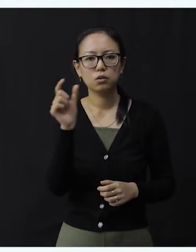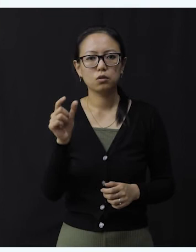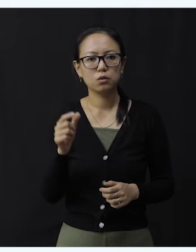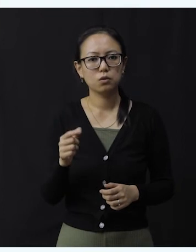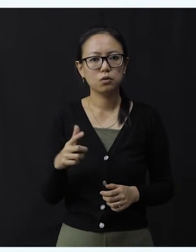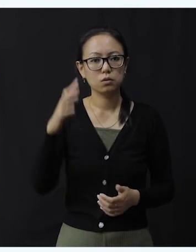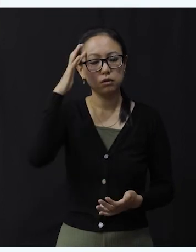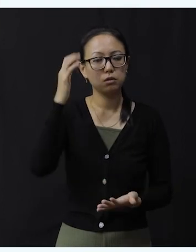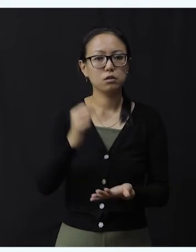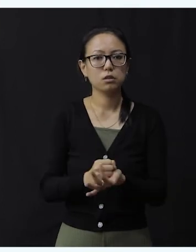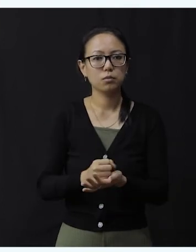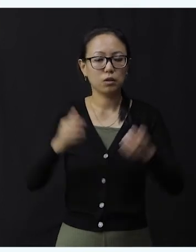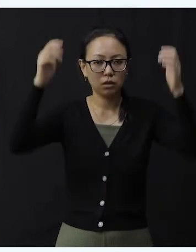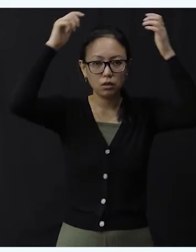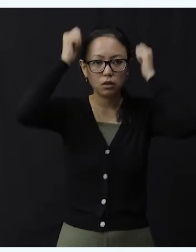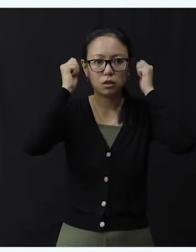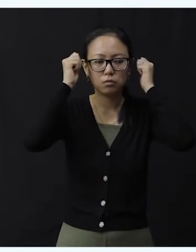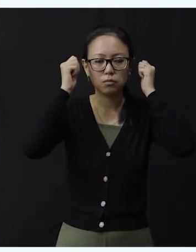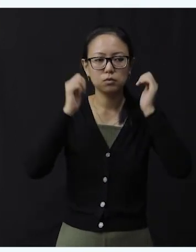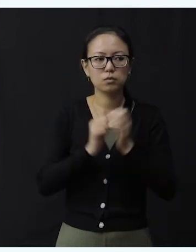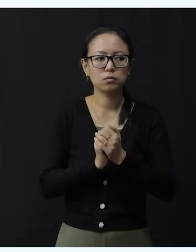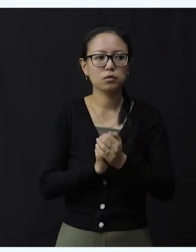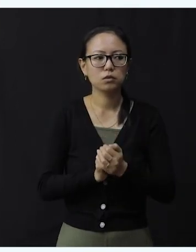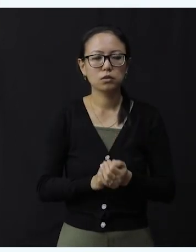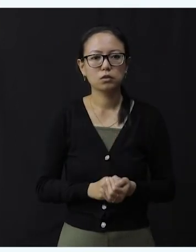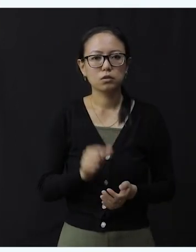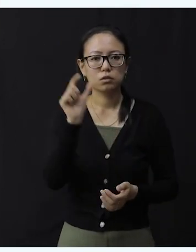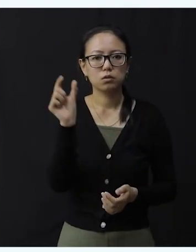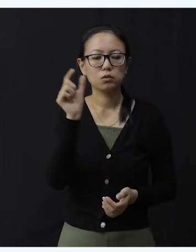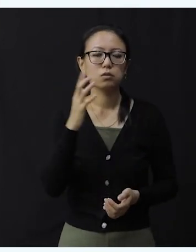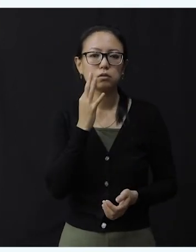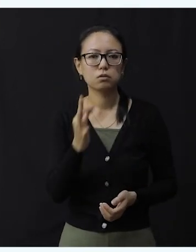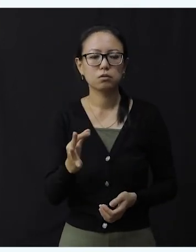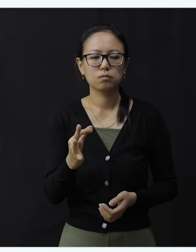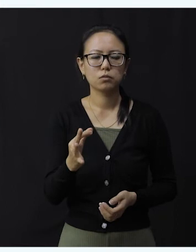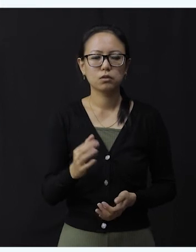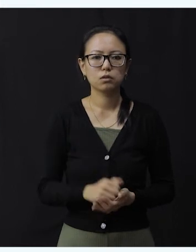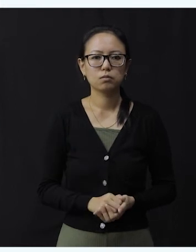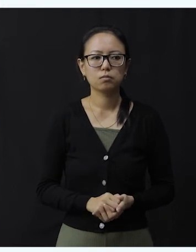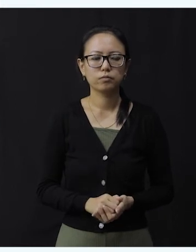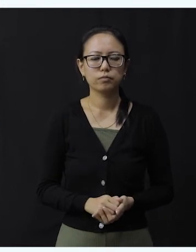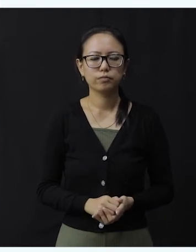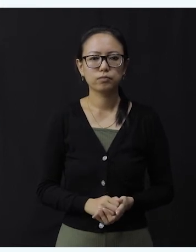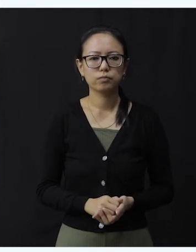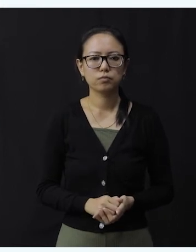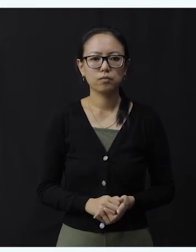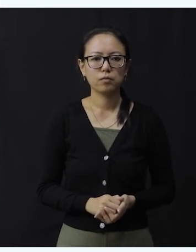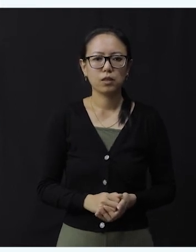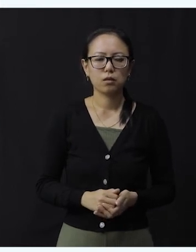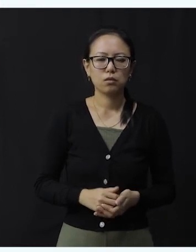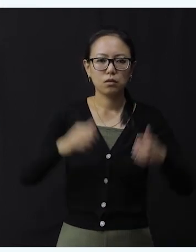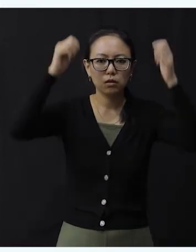remind your father or your daddy to wear a helmet, because by wearing a helmet, if we lose